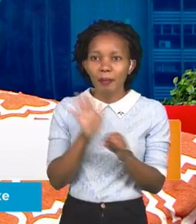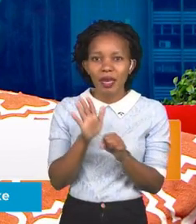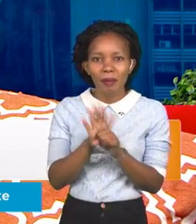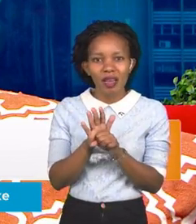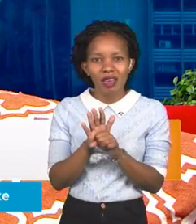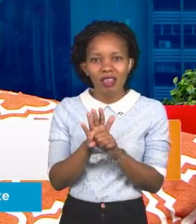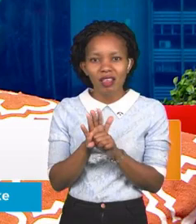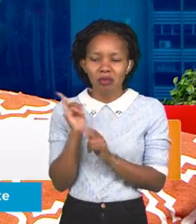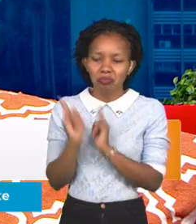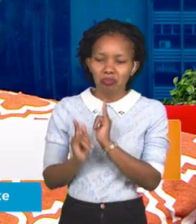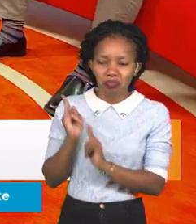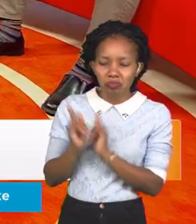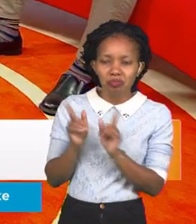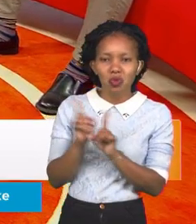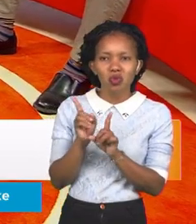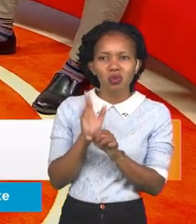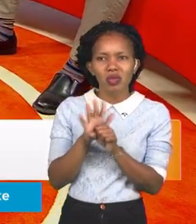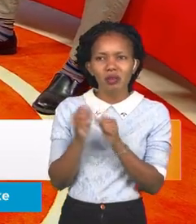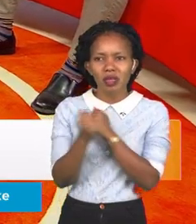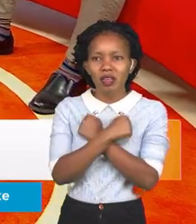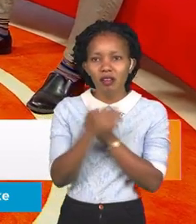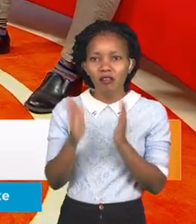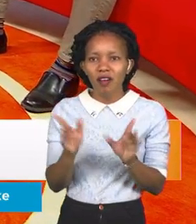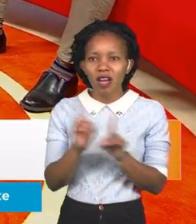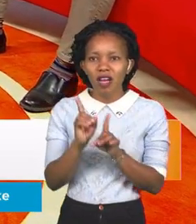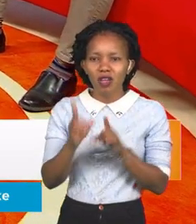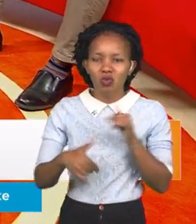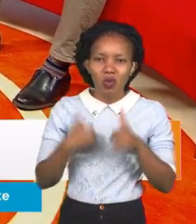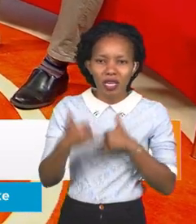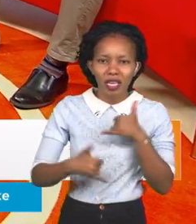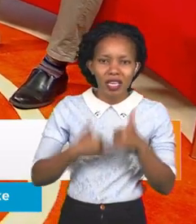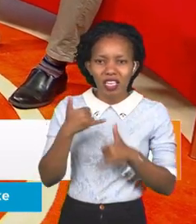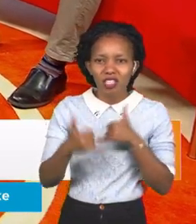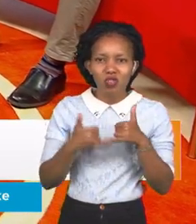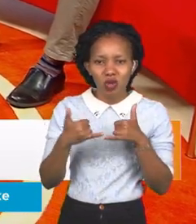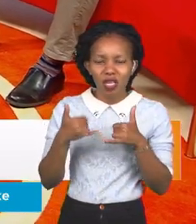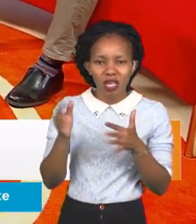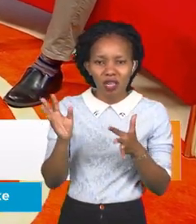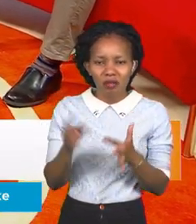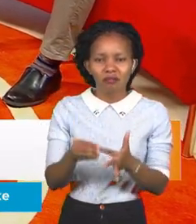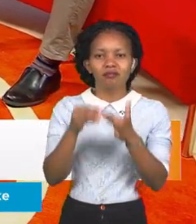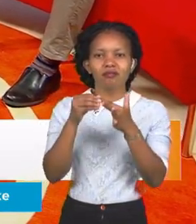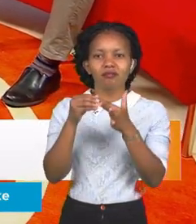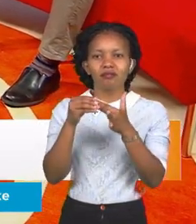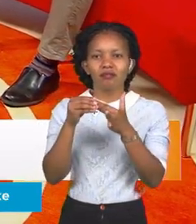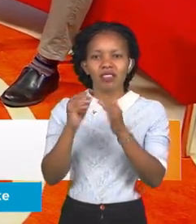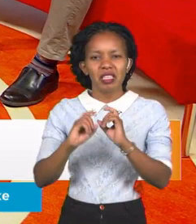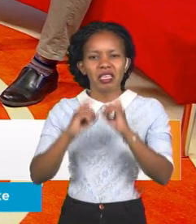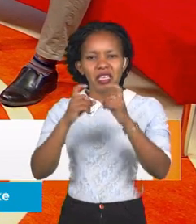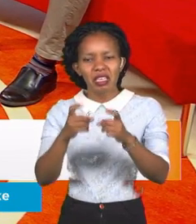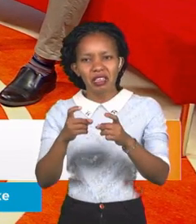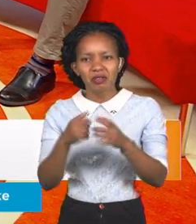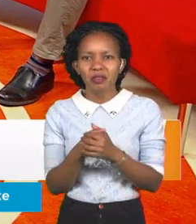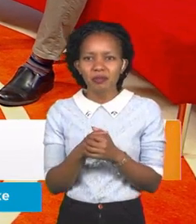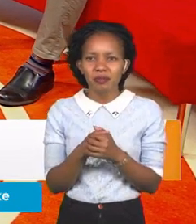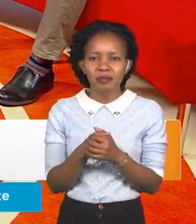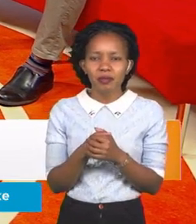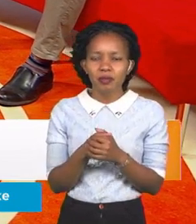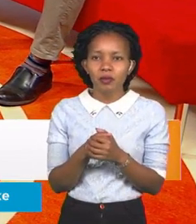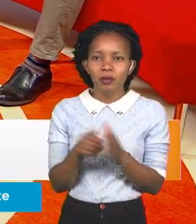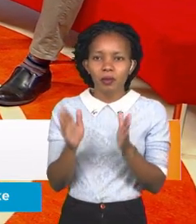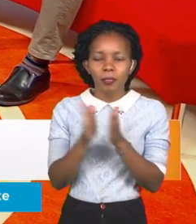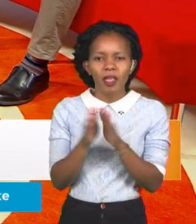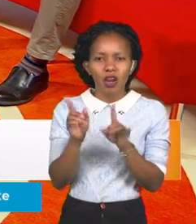suitors and many lovers and enjoy certain privileges in the form of gifts attention. From them